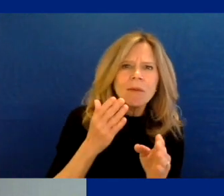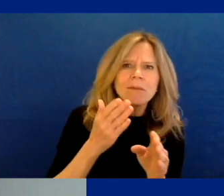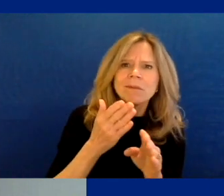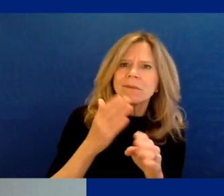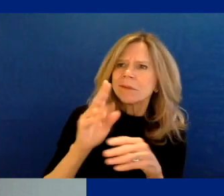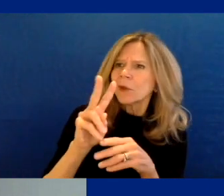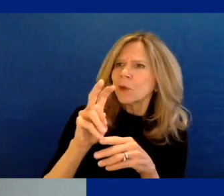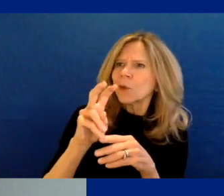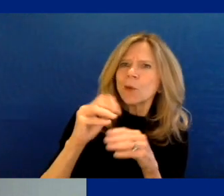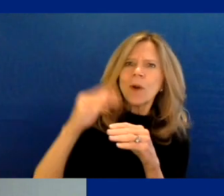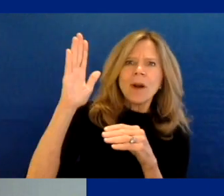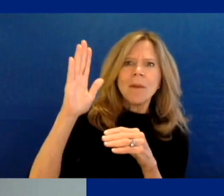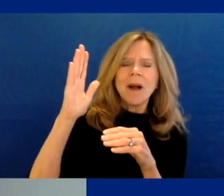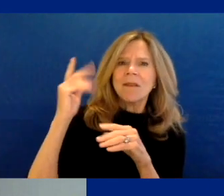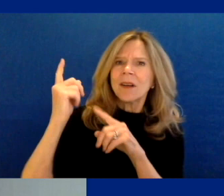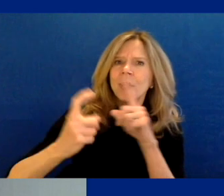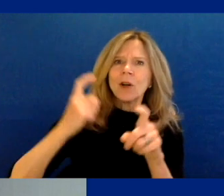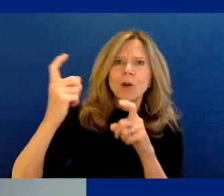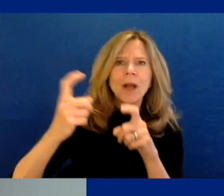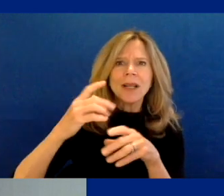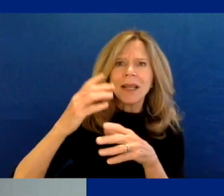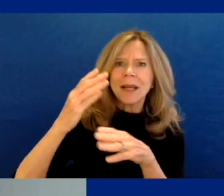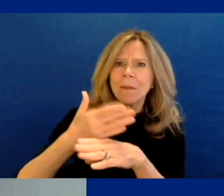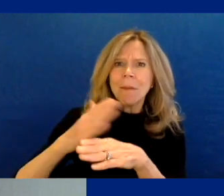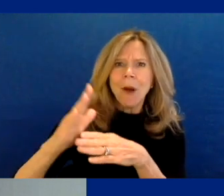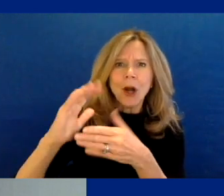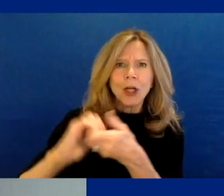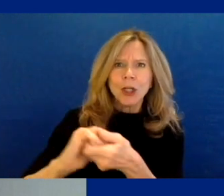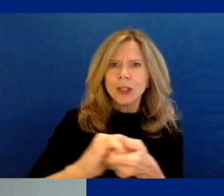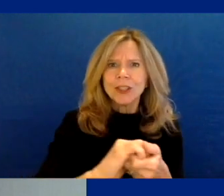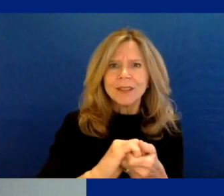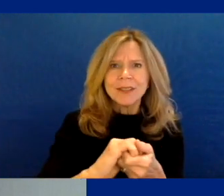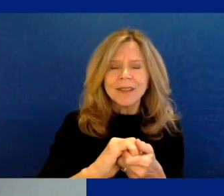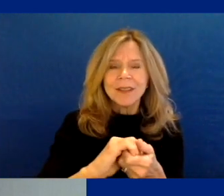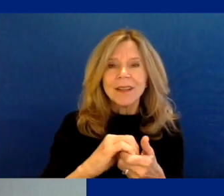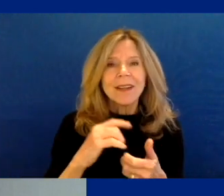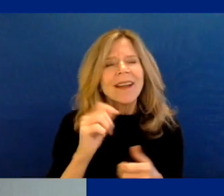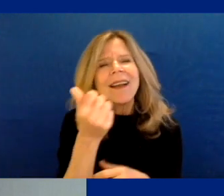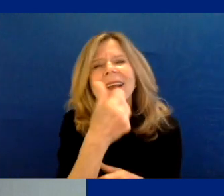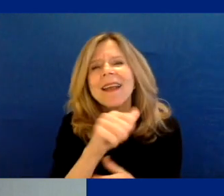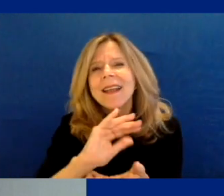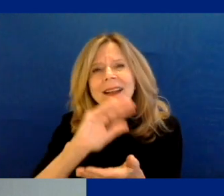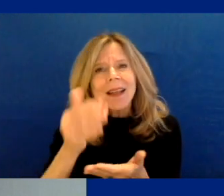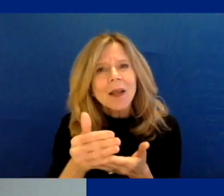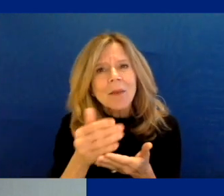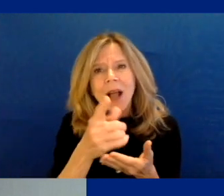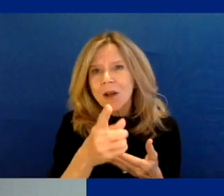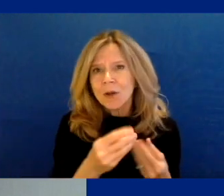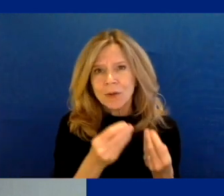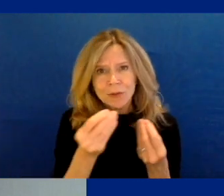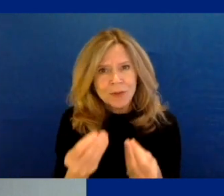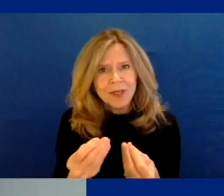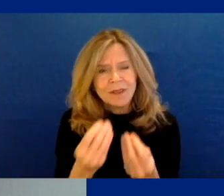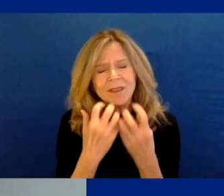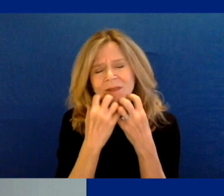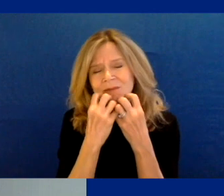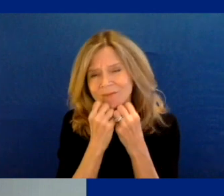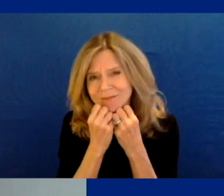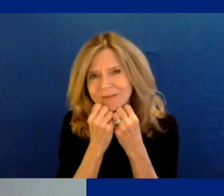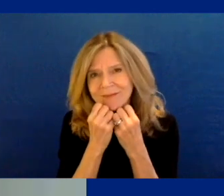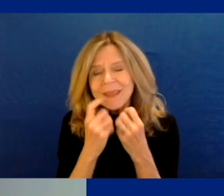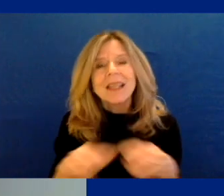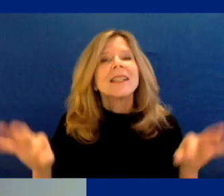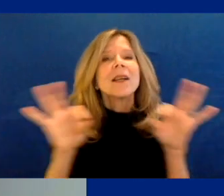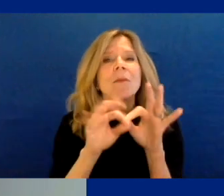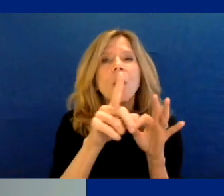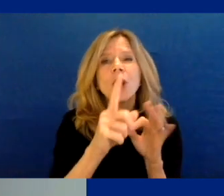and beyond. And any amount you can contribute is valued. What's important is that you give, because as